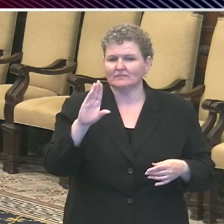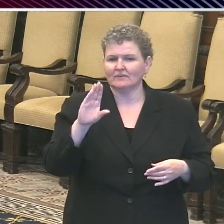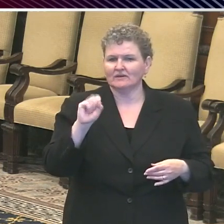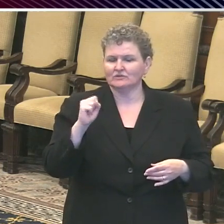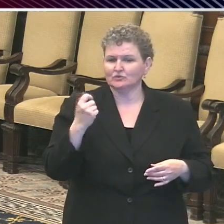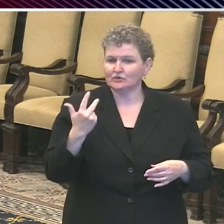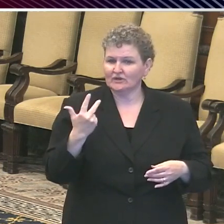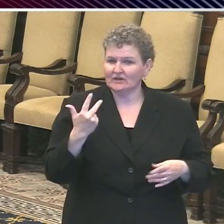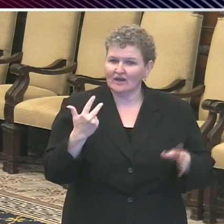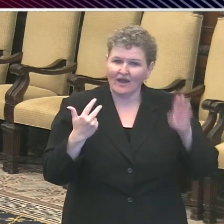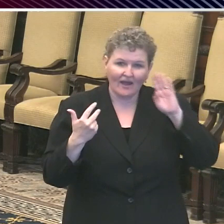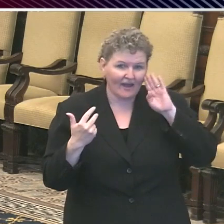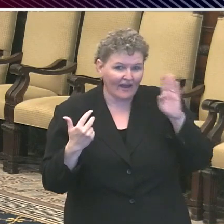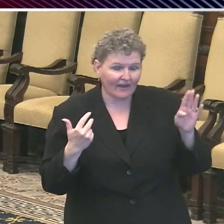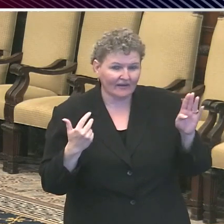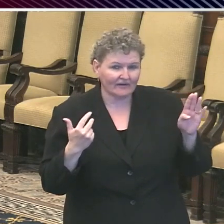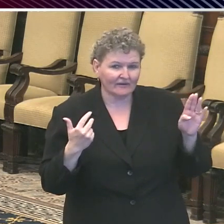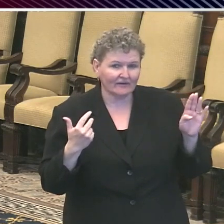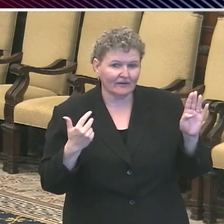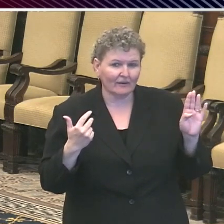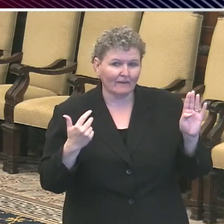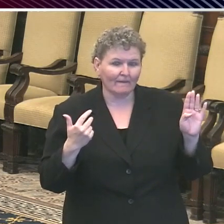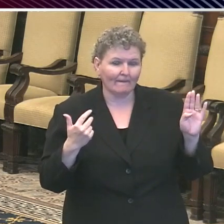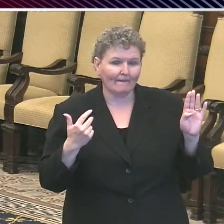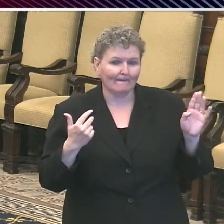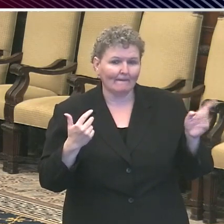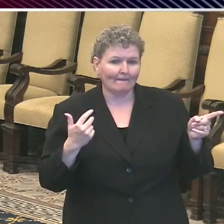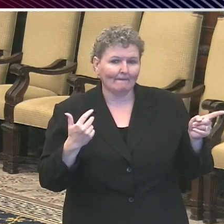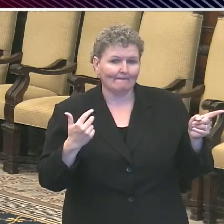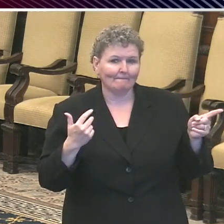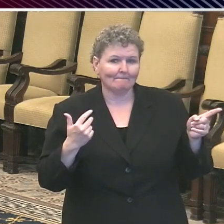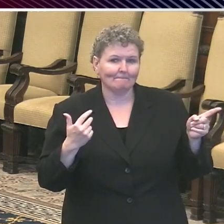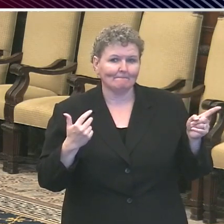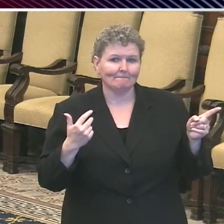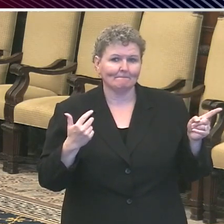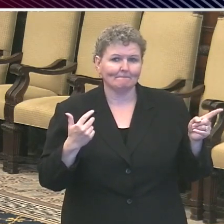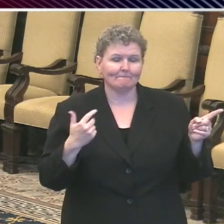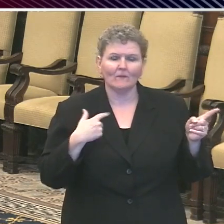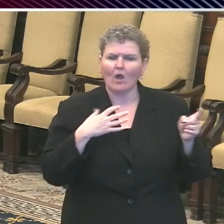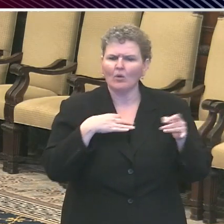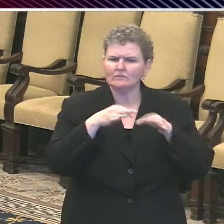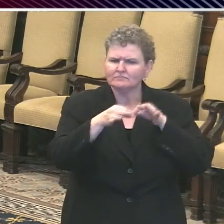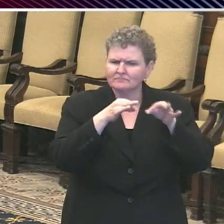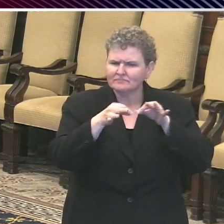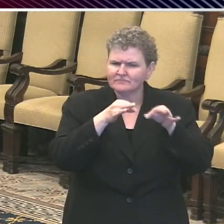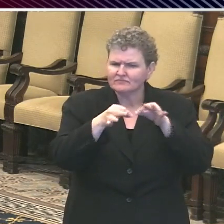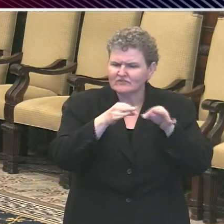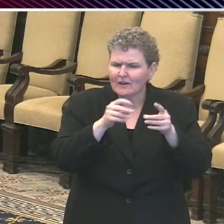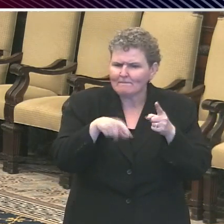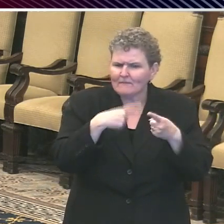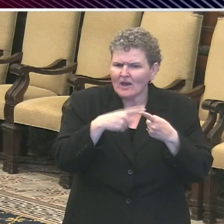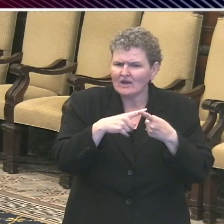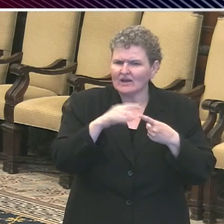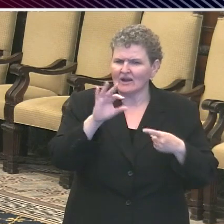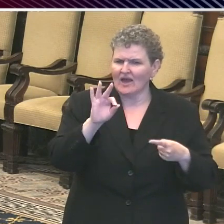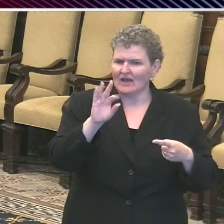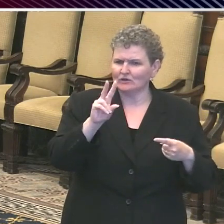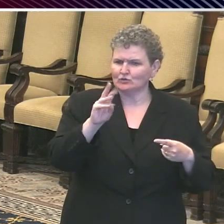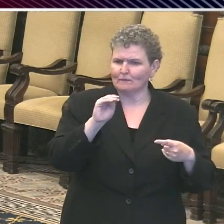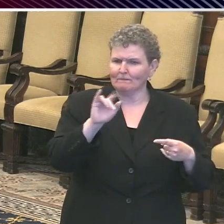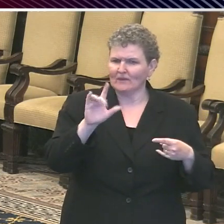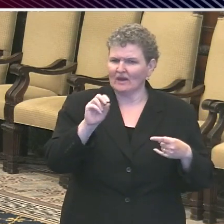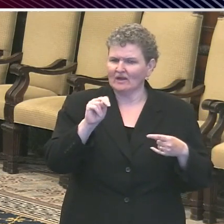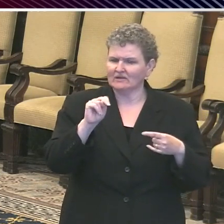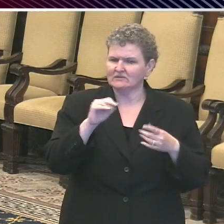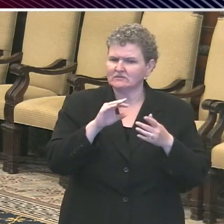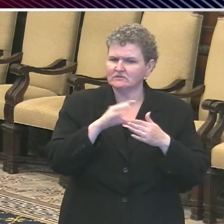Hi there. Thanks for taking our question. Just a little bit of clarification about the $92 million that was